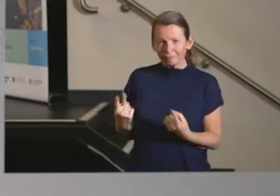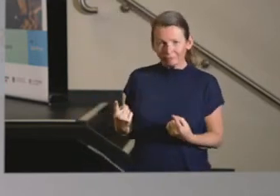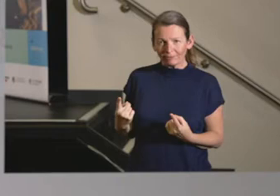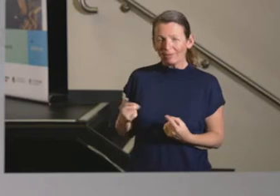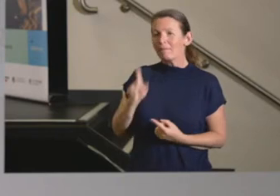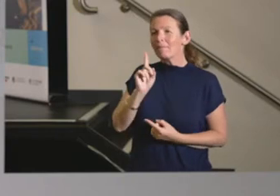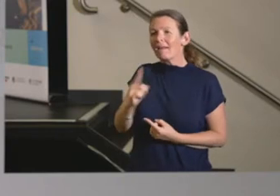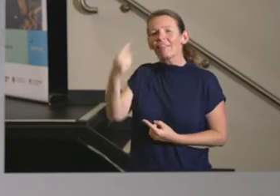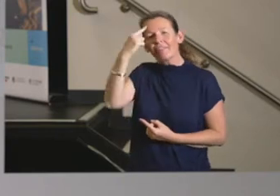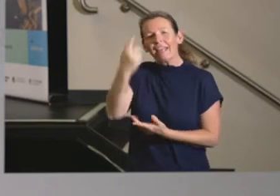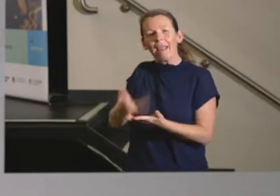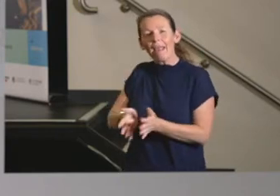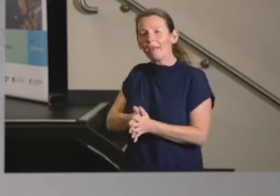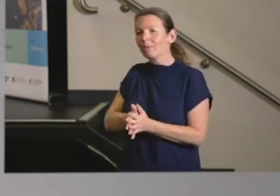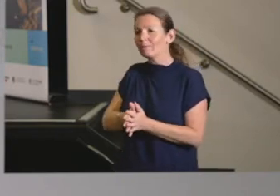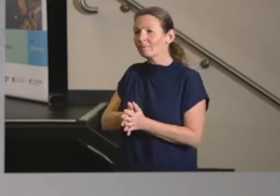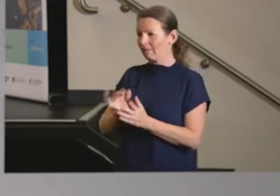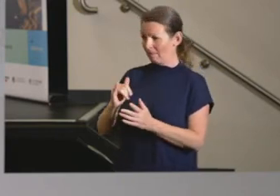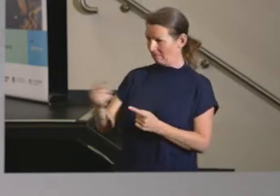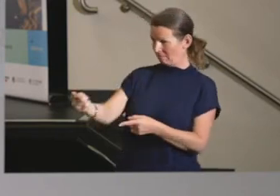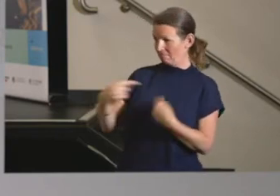think about ways in which